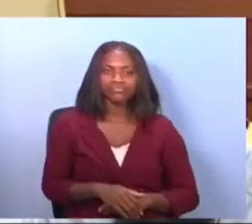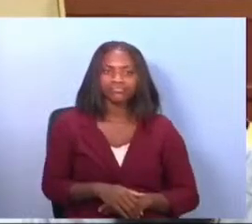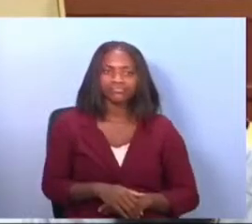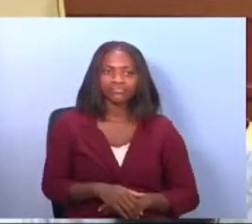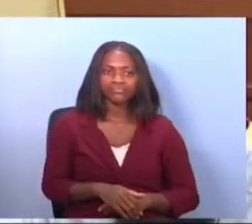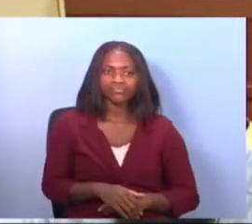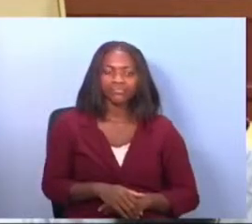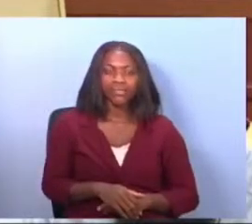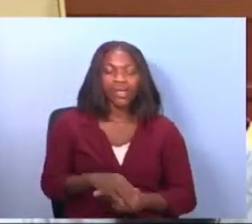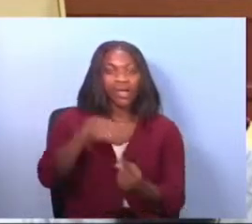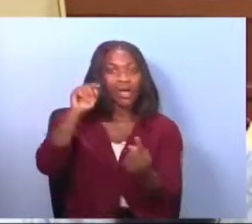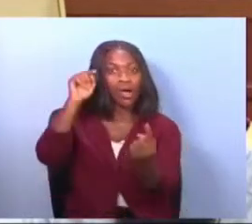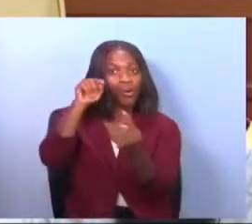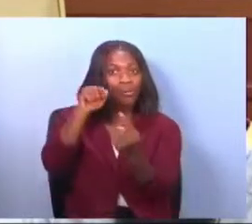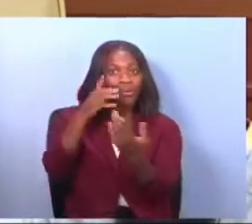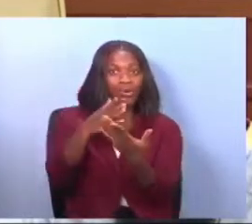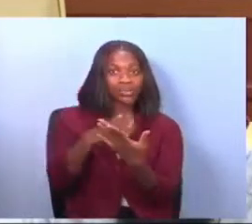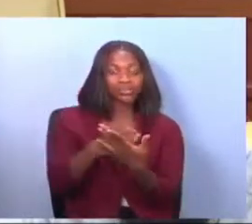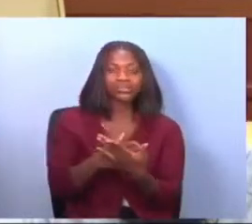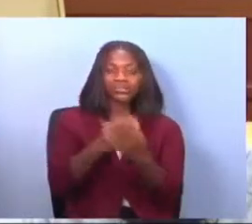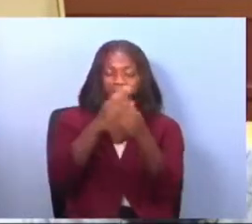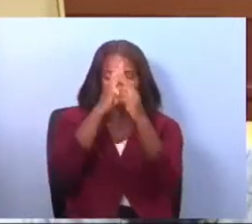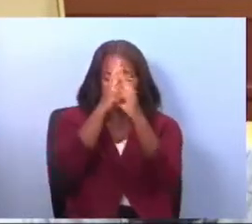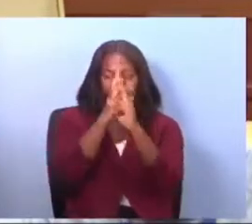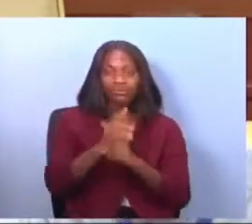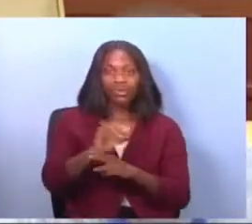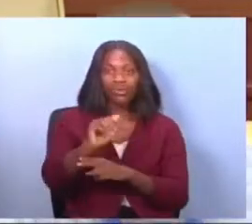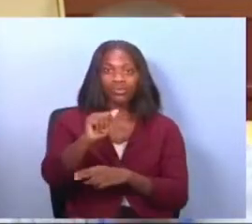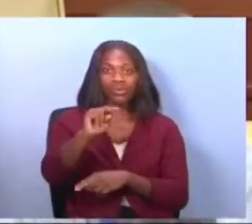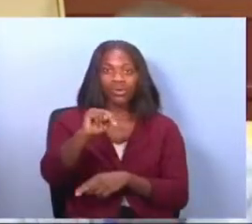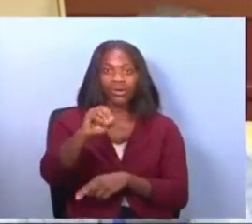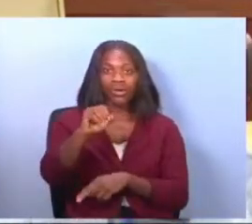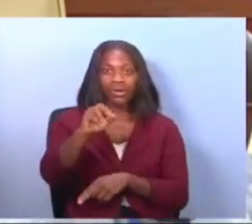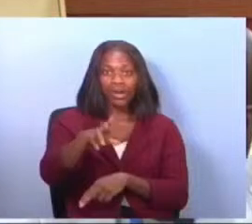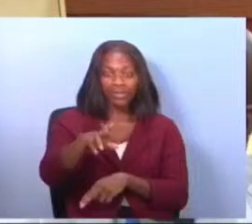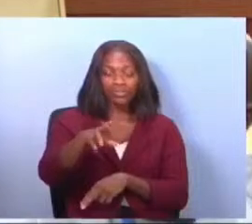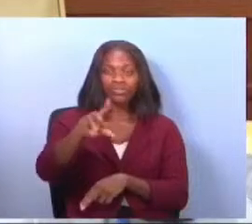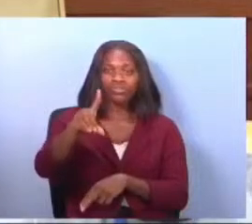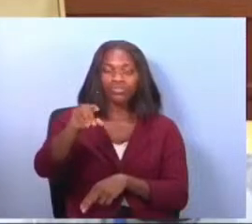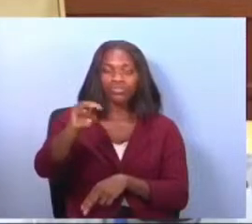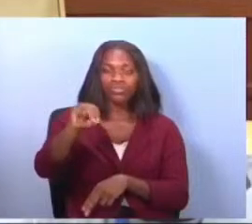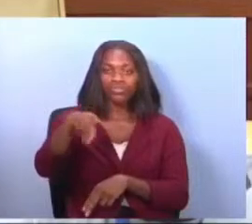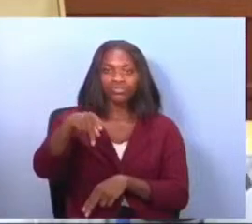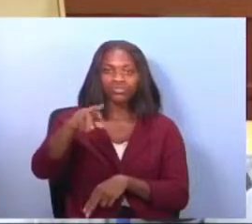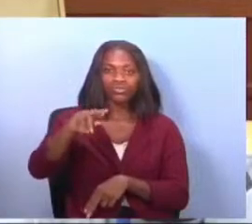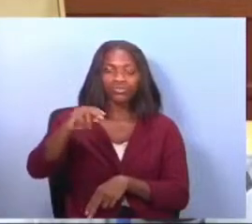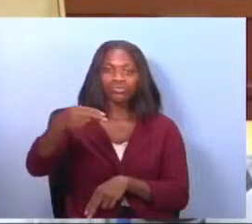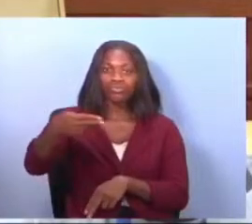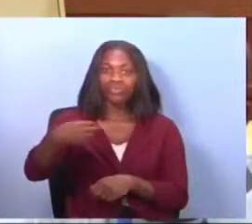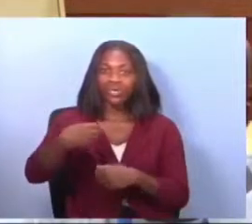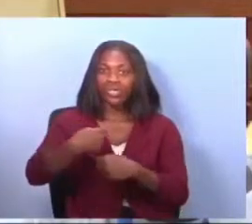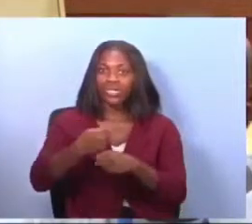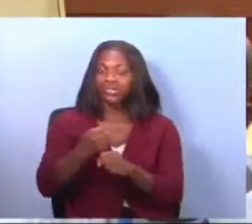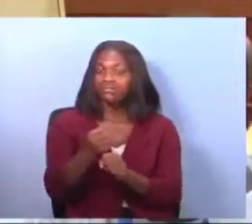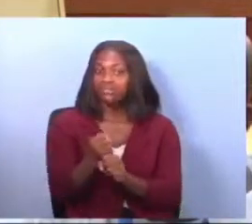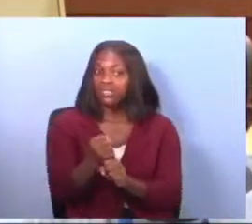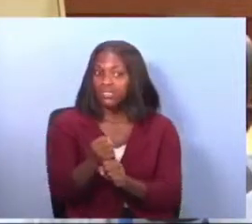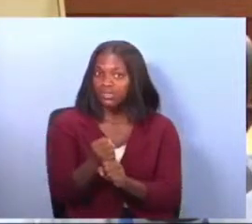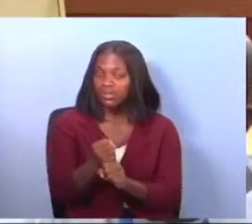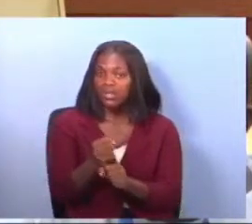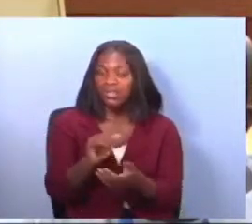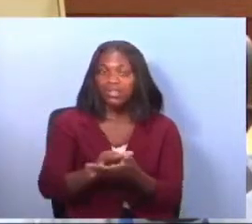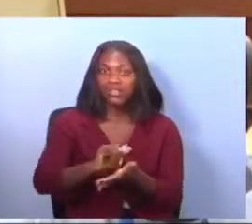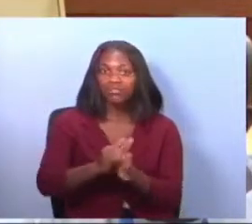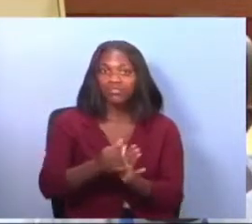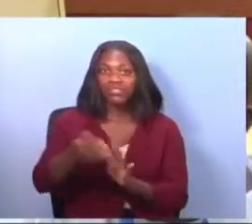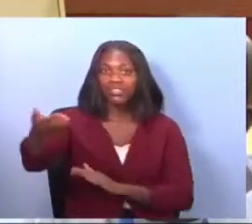an intervention raised by Honourable Anodempre, to the effect that members were mistaken, those who were invited to